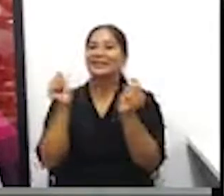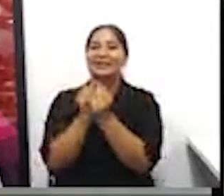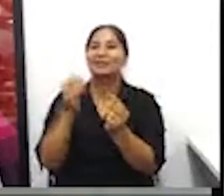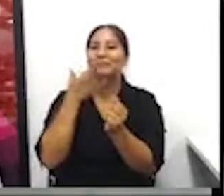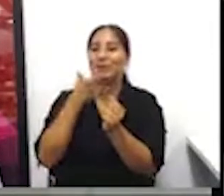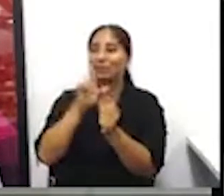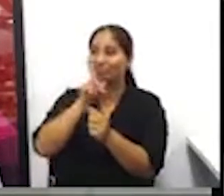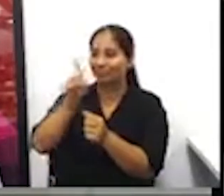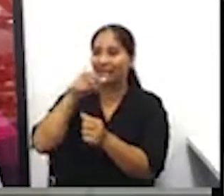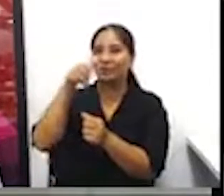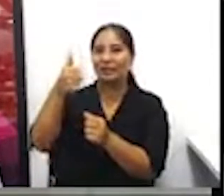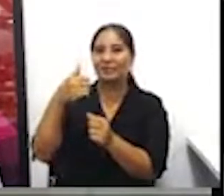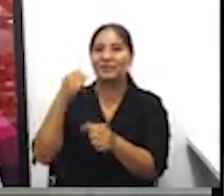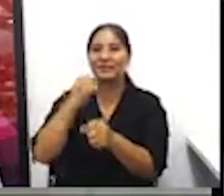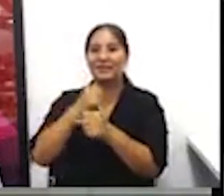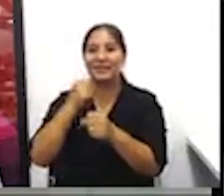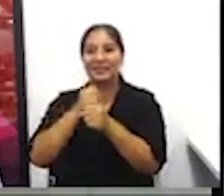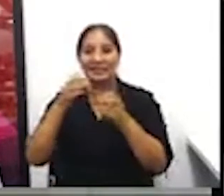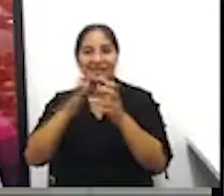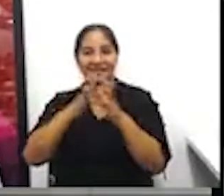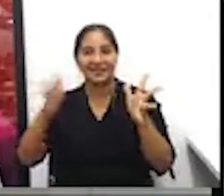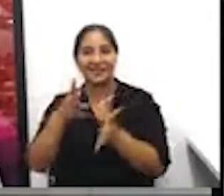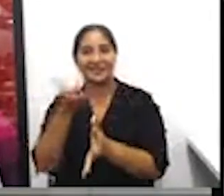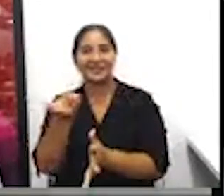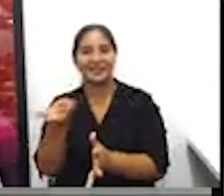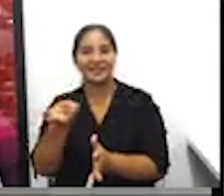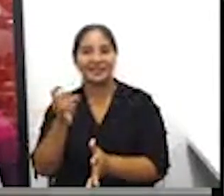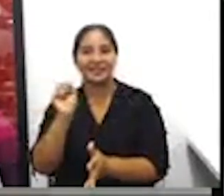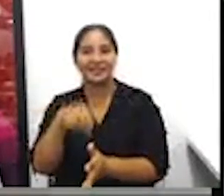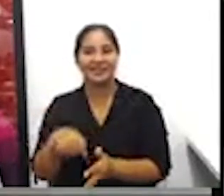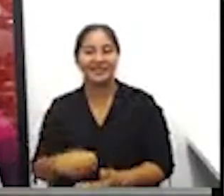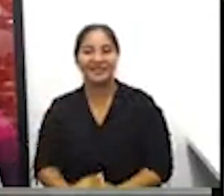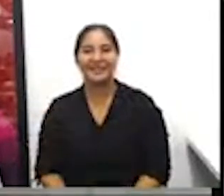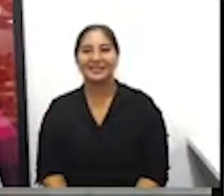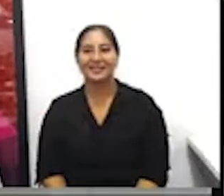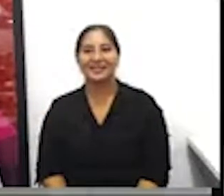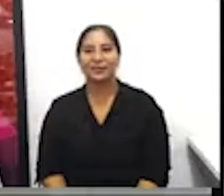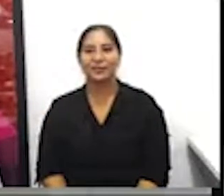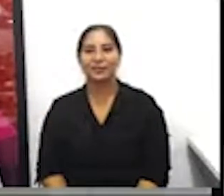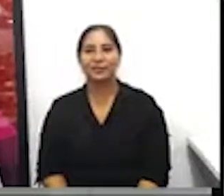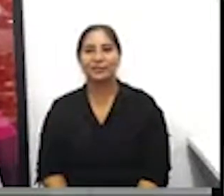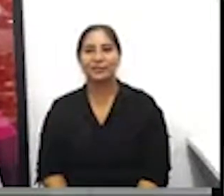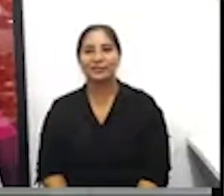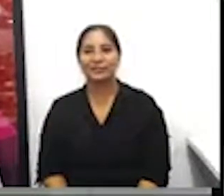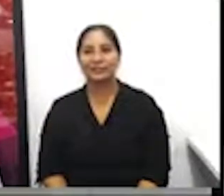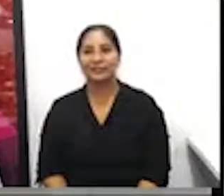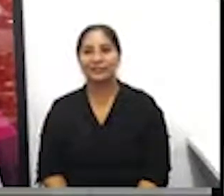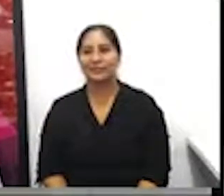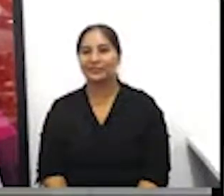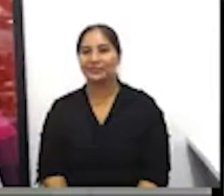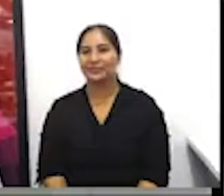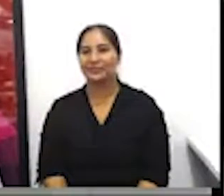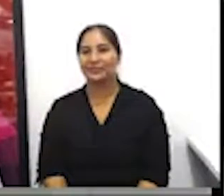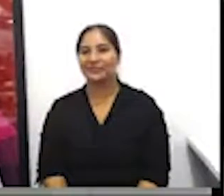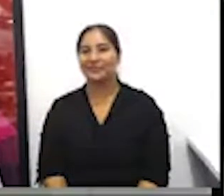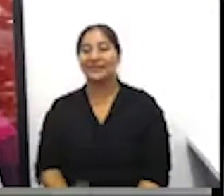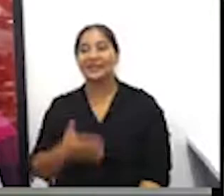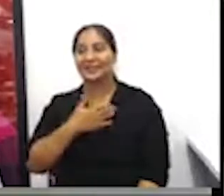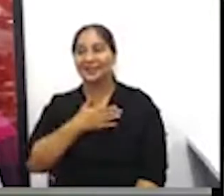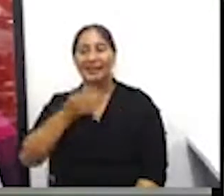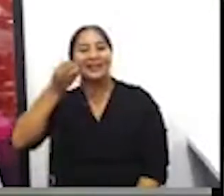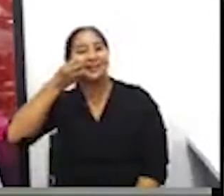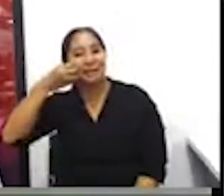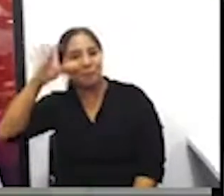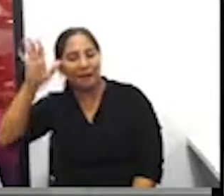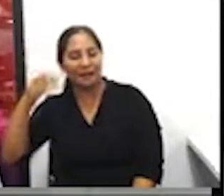office and she's still there. And when I get there in the morning, she's already been there. We think she sleeps there. So you answer